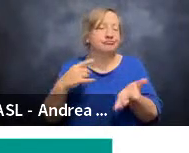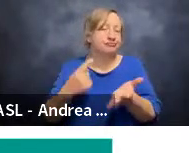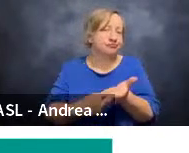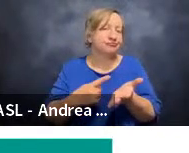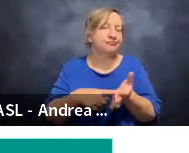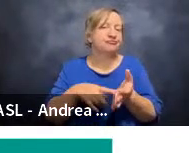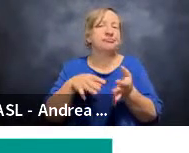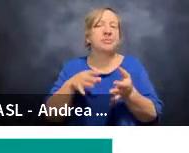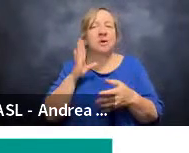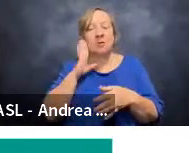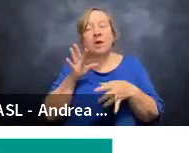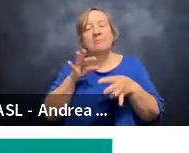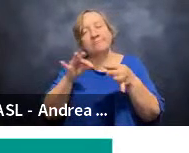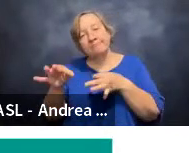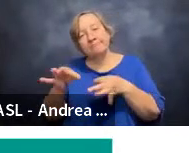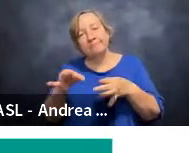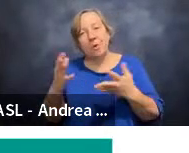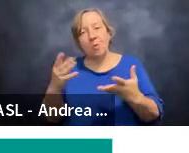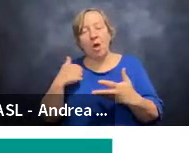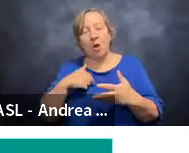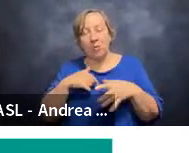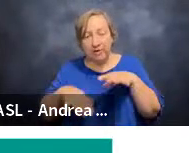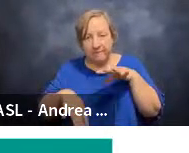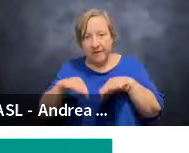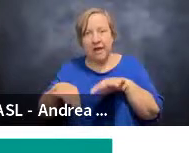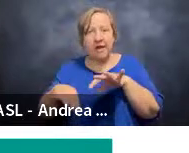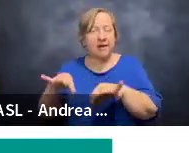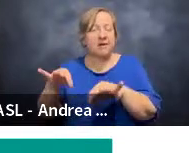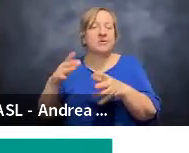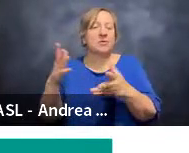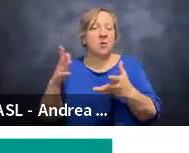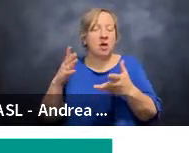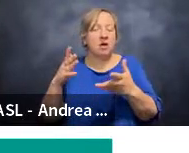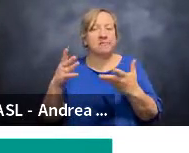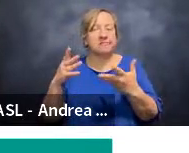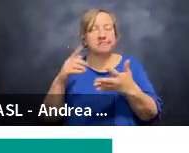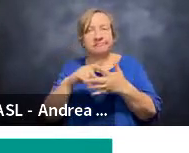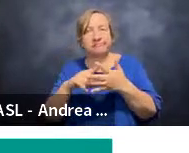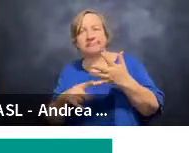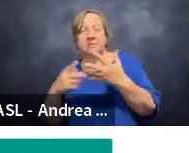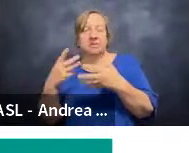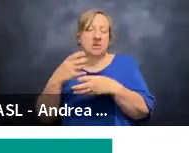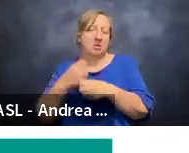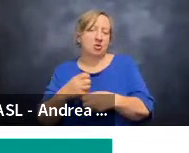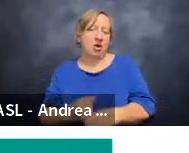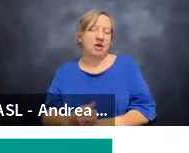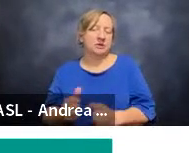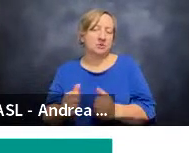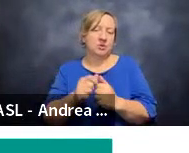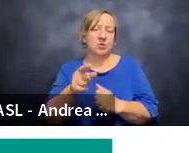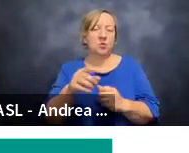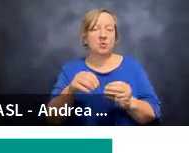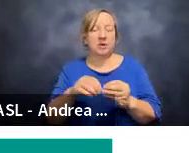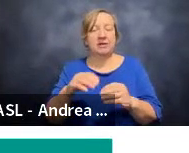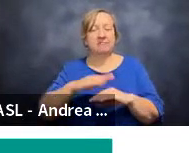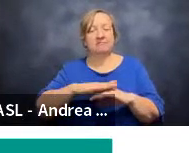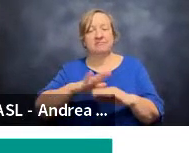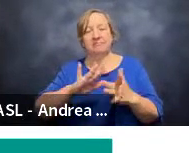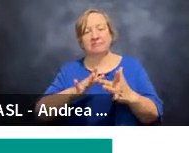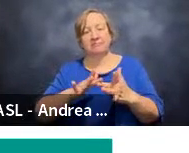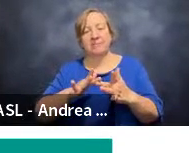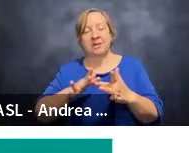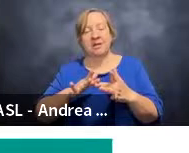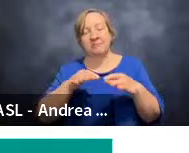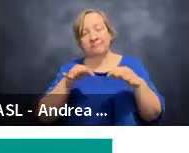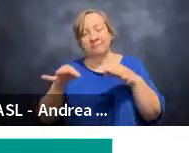to describe the findings. We're going to summarize the findings and share those with you in a virtual briefing.